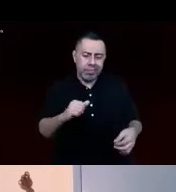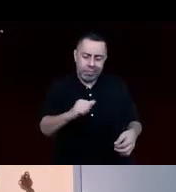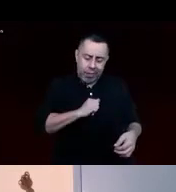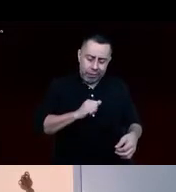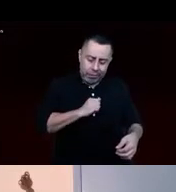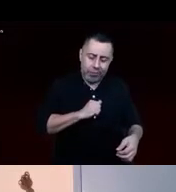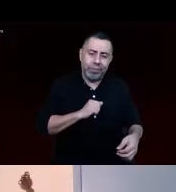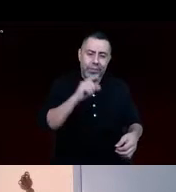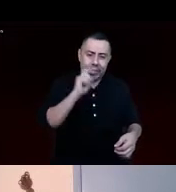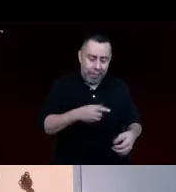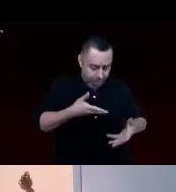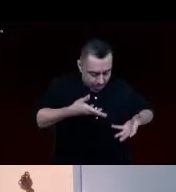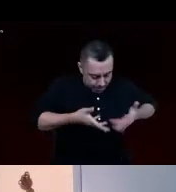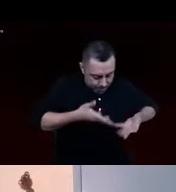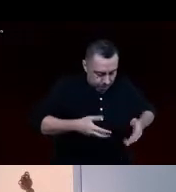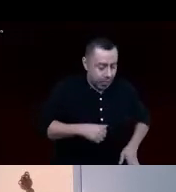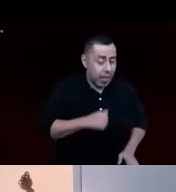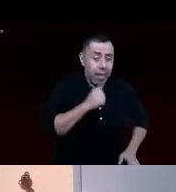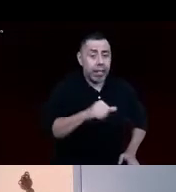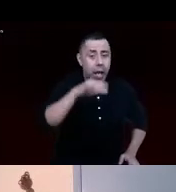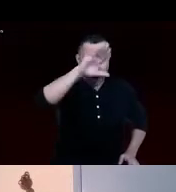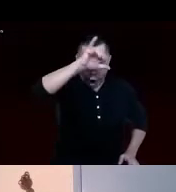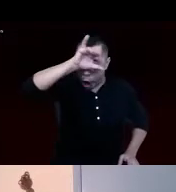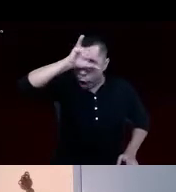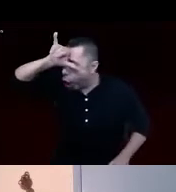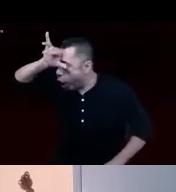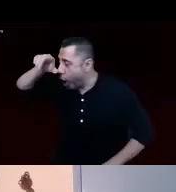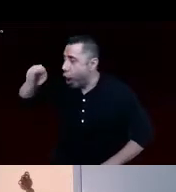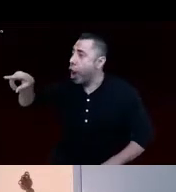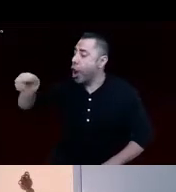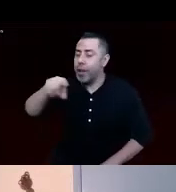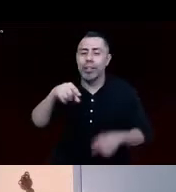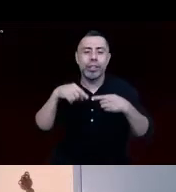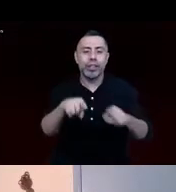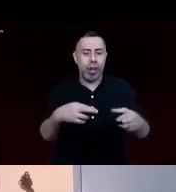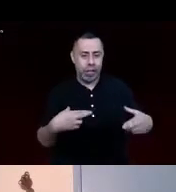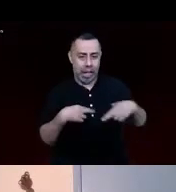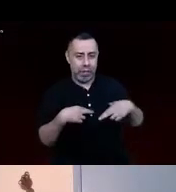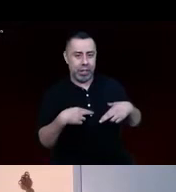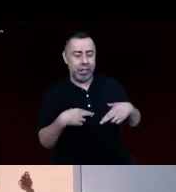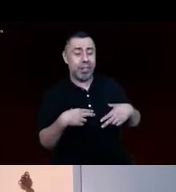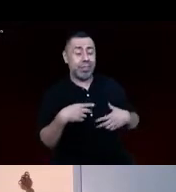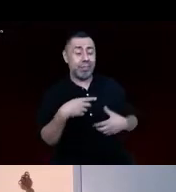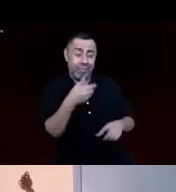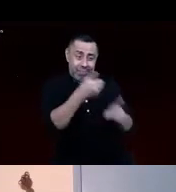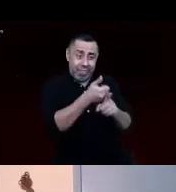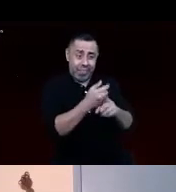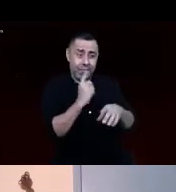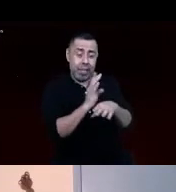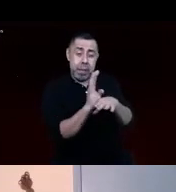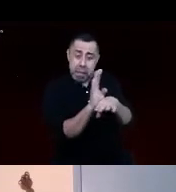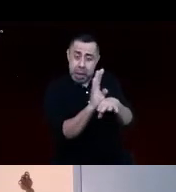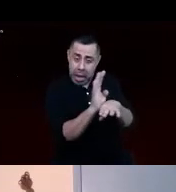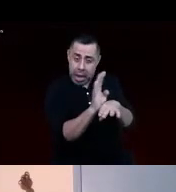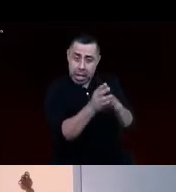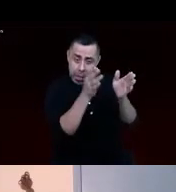not buying into others' issues during your retirement? Because being such an extremely busy person, I would have